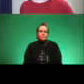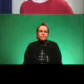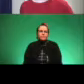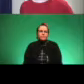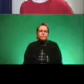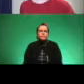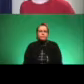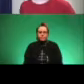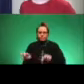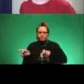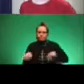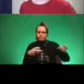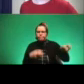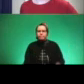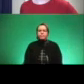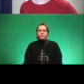swap over.